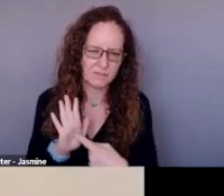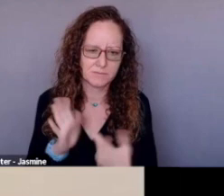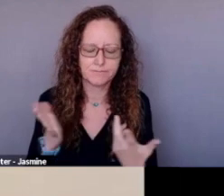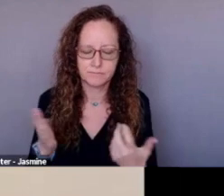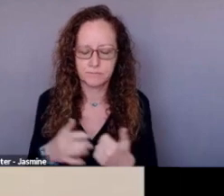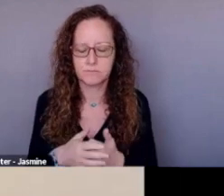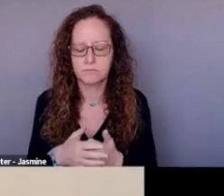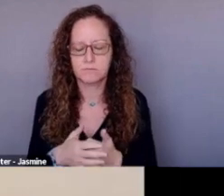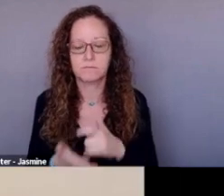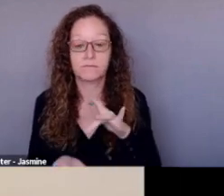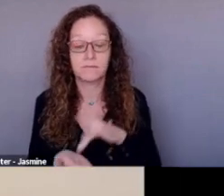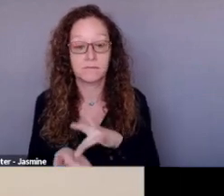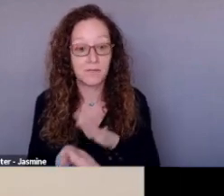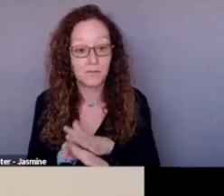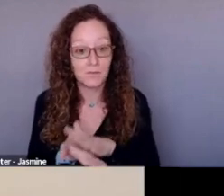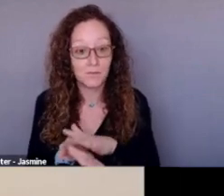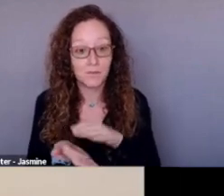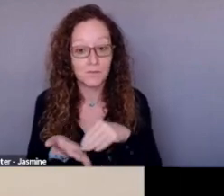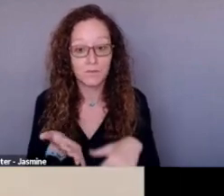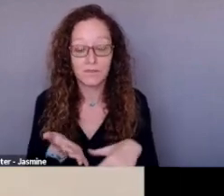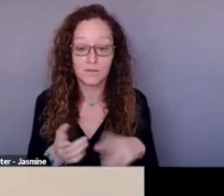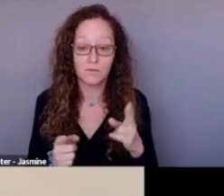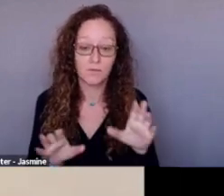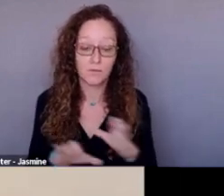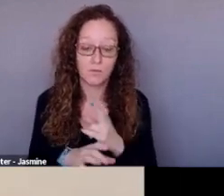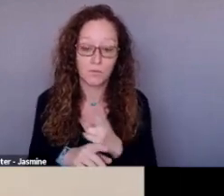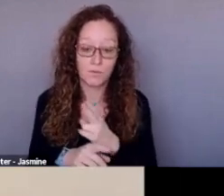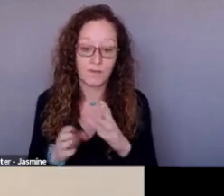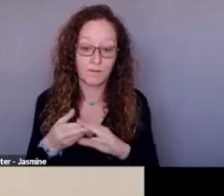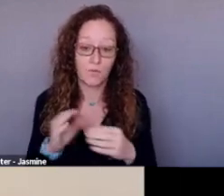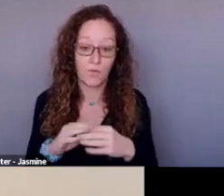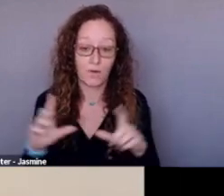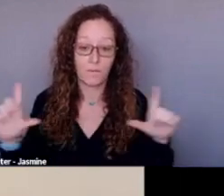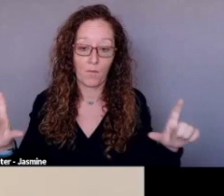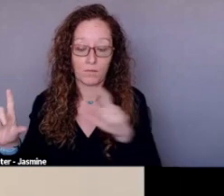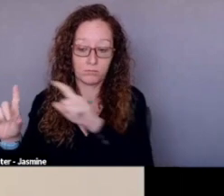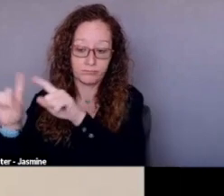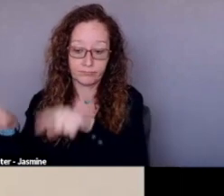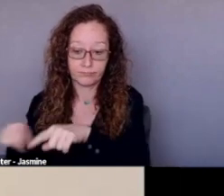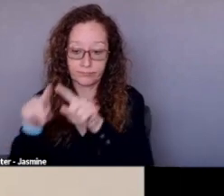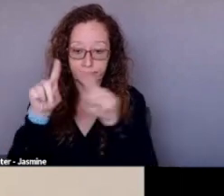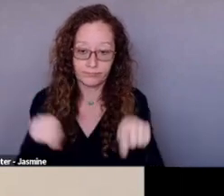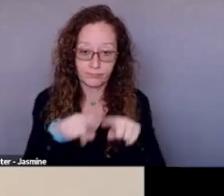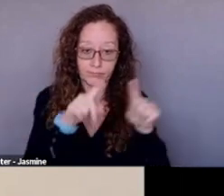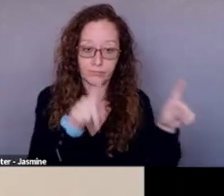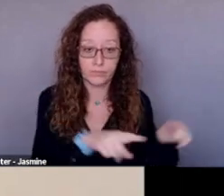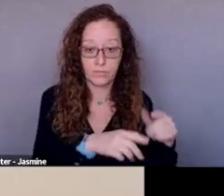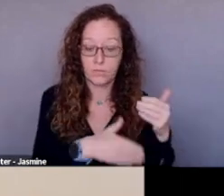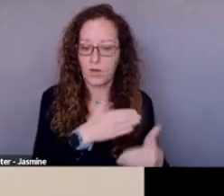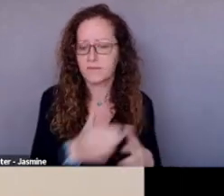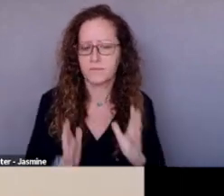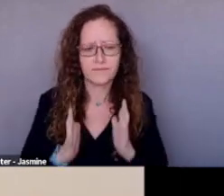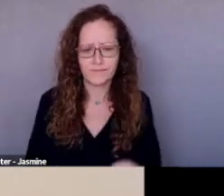that going with a storyboard process is completely fine. And